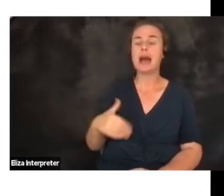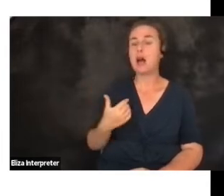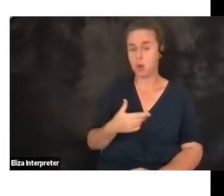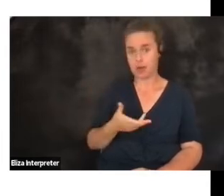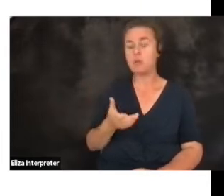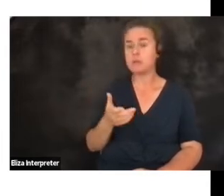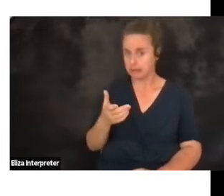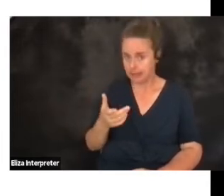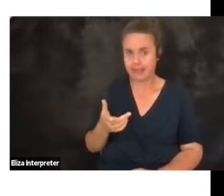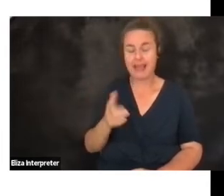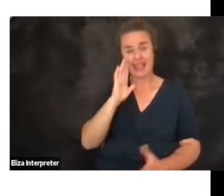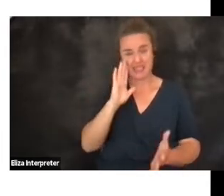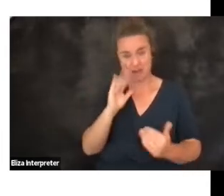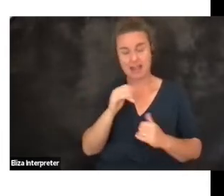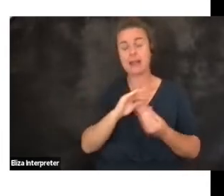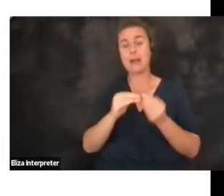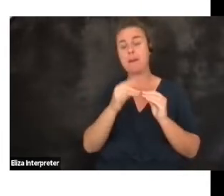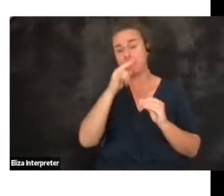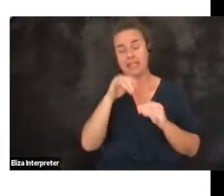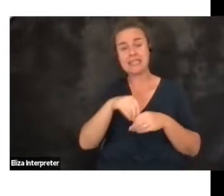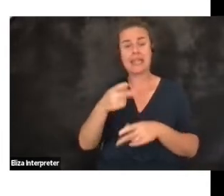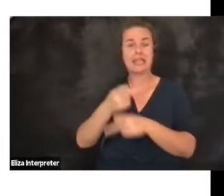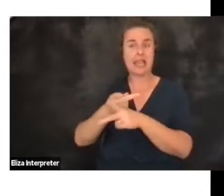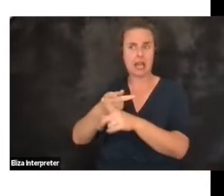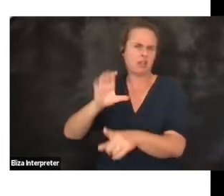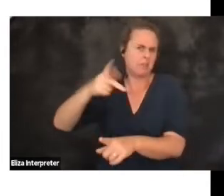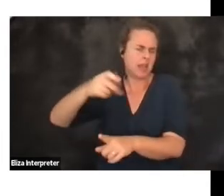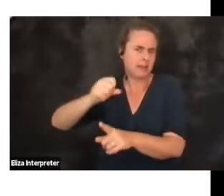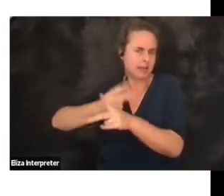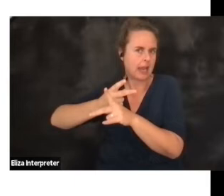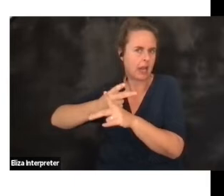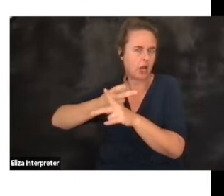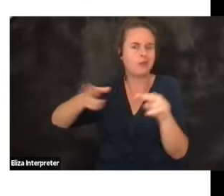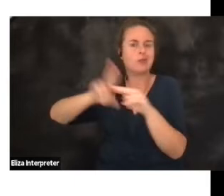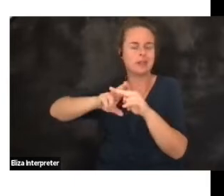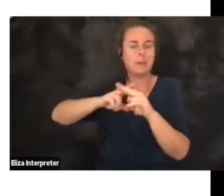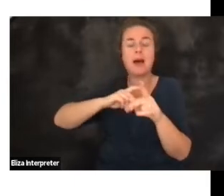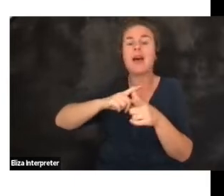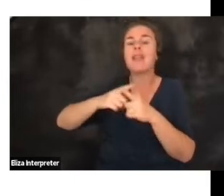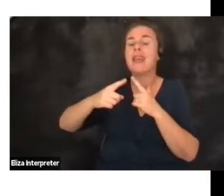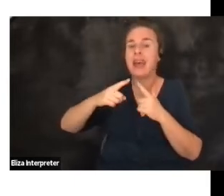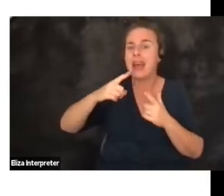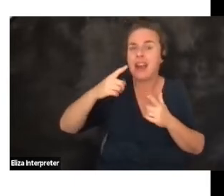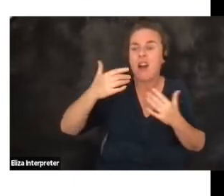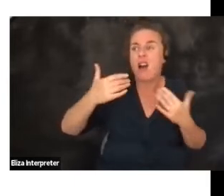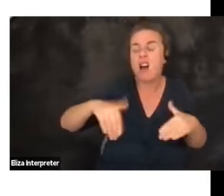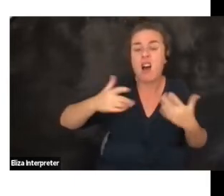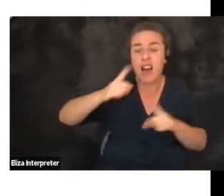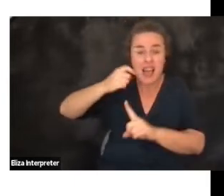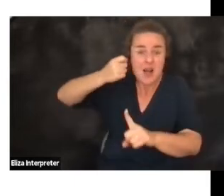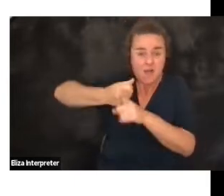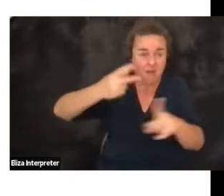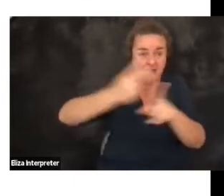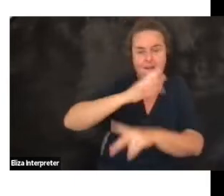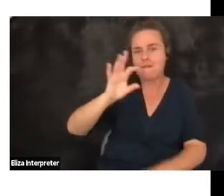increased. That's what you would expect. But what they hadn't anticipated was that then there would be a foster care crisis, right? There were so